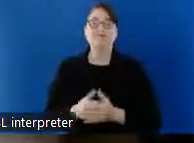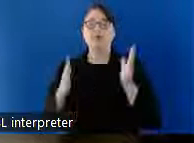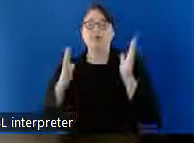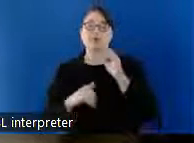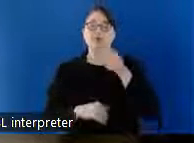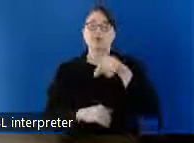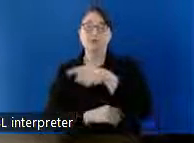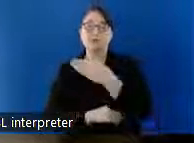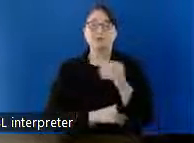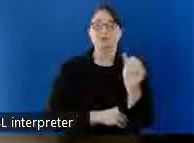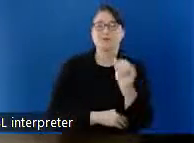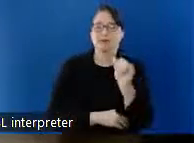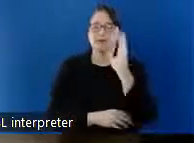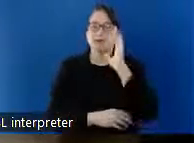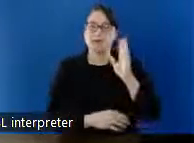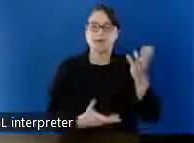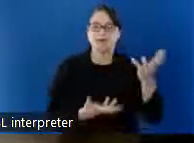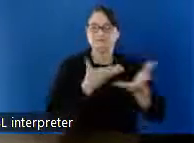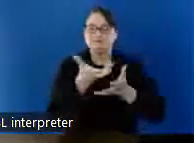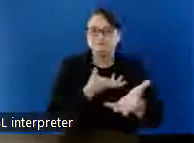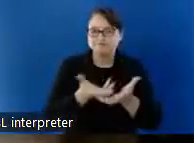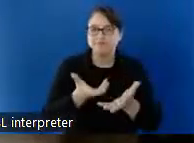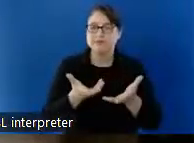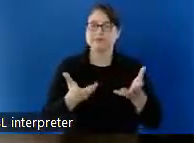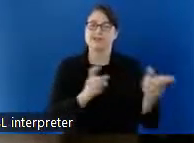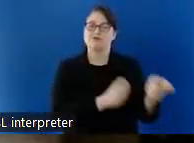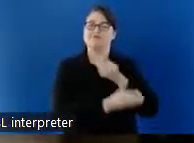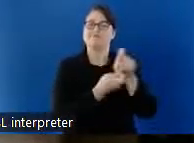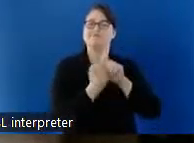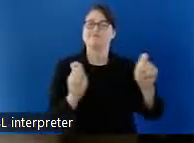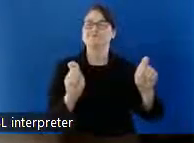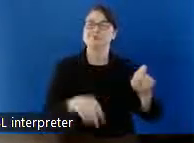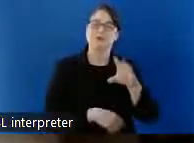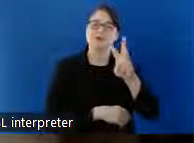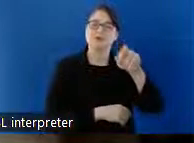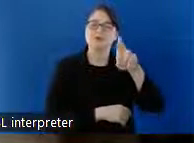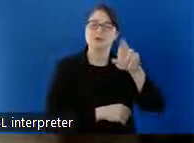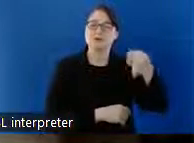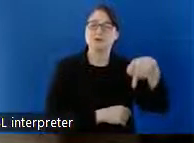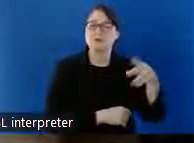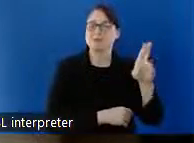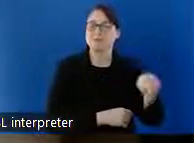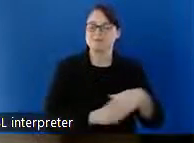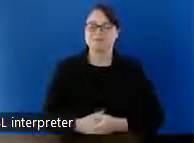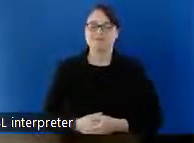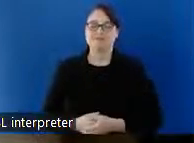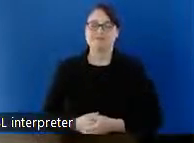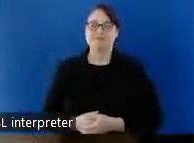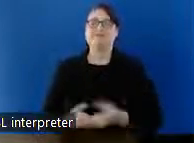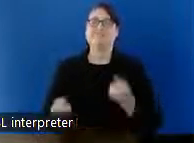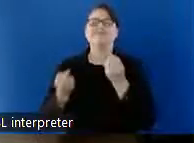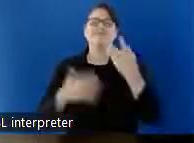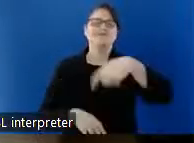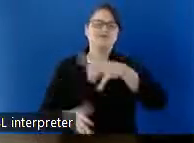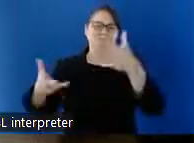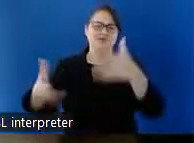then a wrap up. By now, many of you have already heard probably that about monkeypox, but I wanted